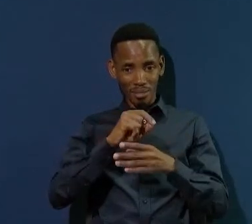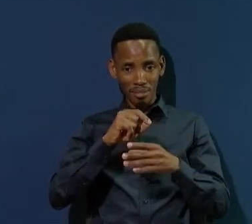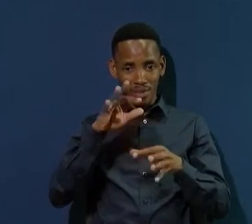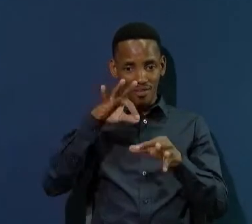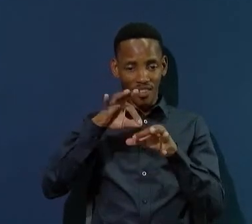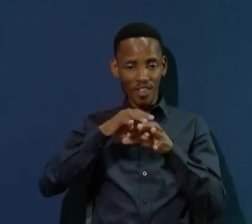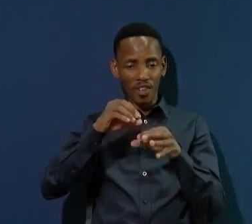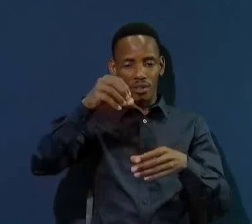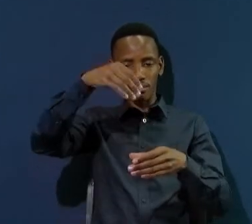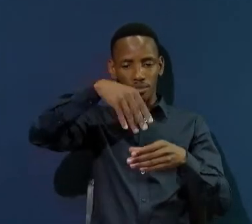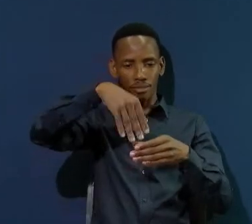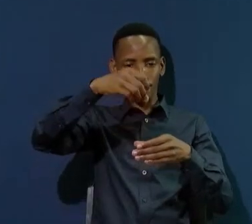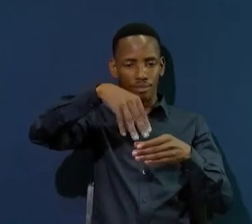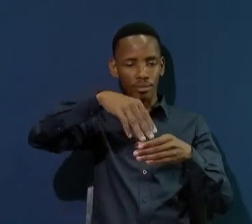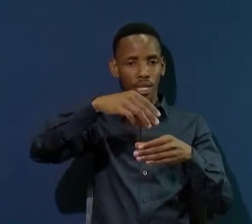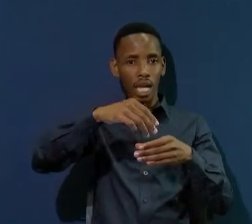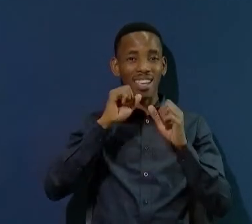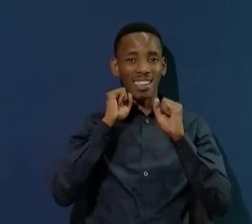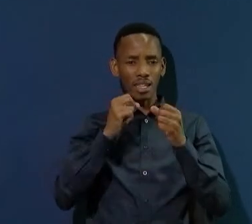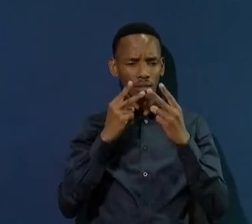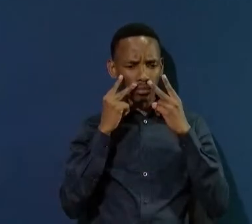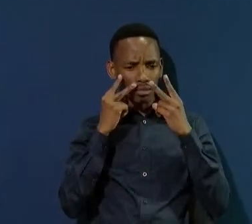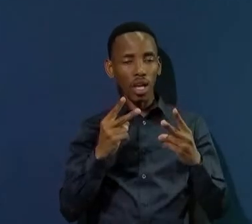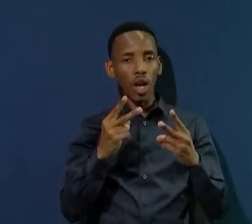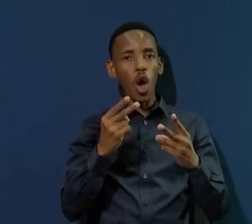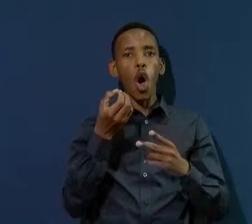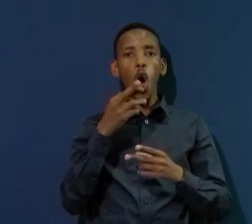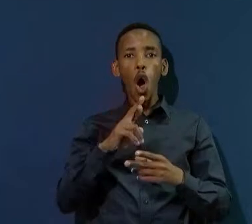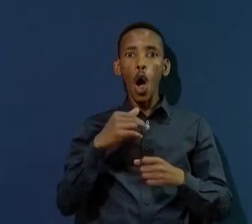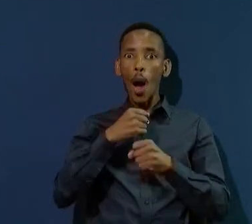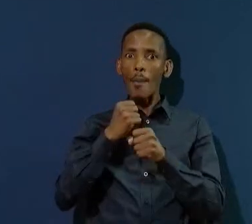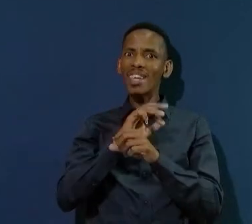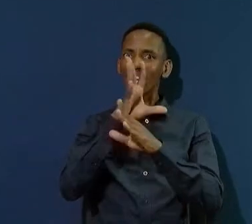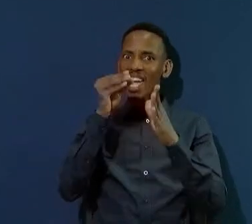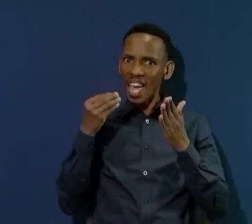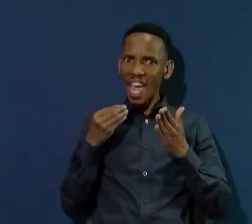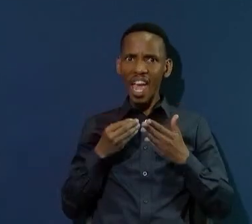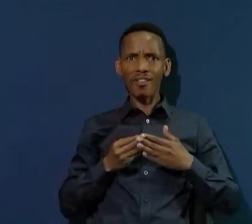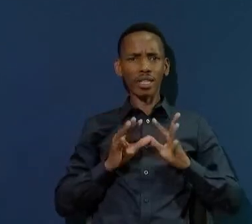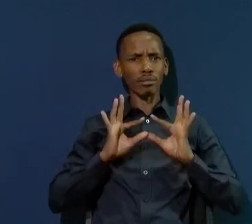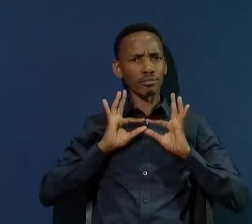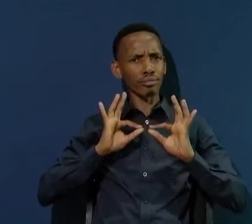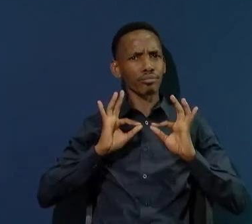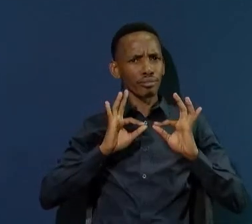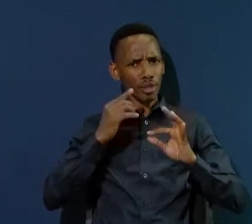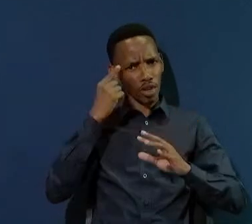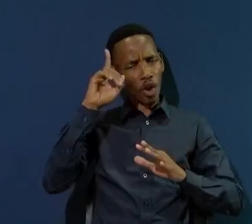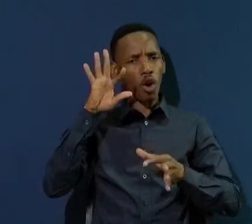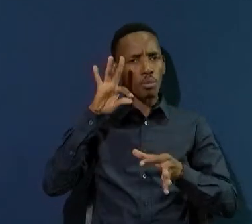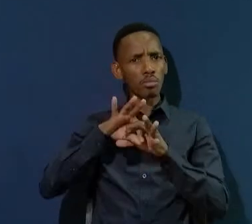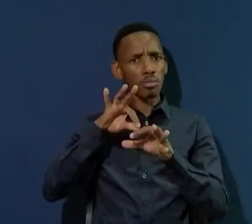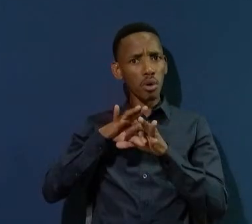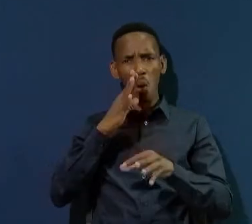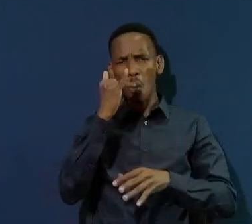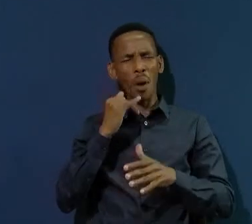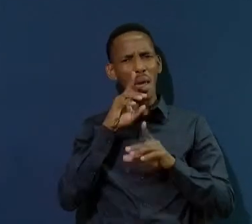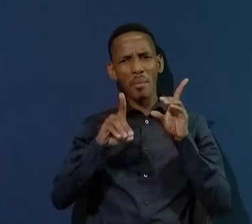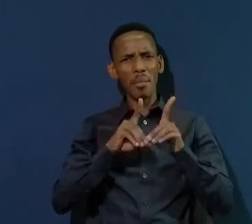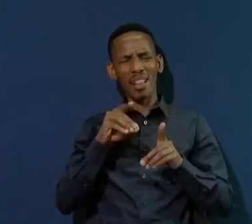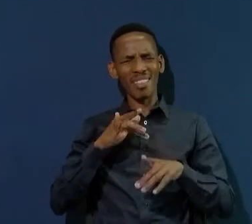re tla hetola dilo kana re tla le khotsohatsa ka se le gore le a se batla re tla se re ise maboko